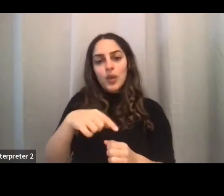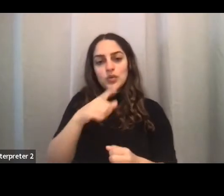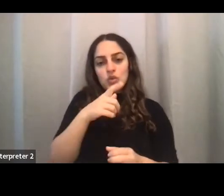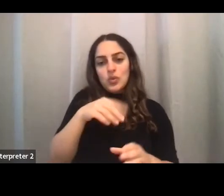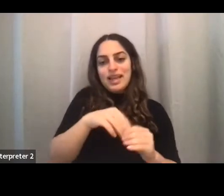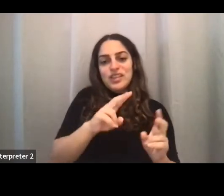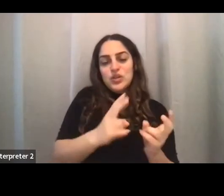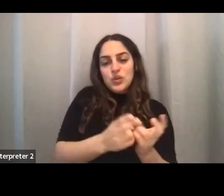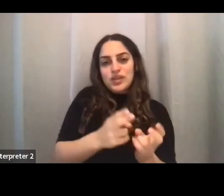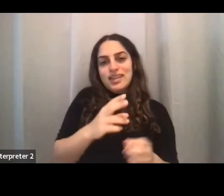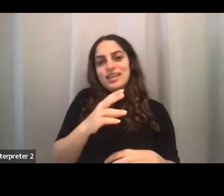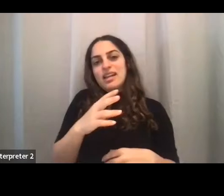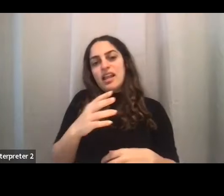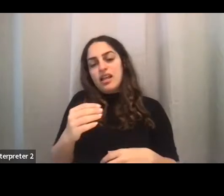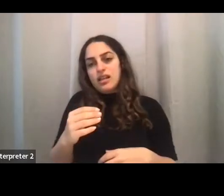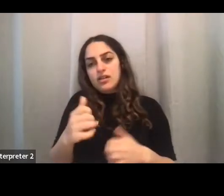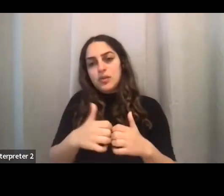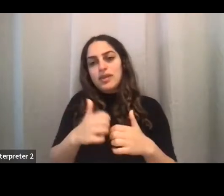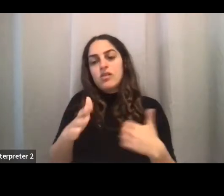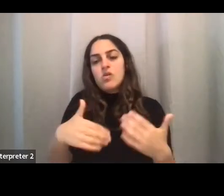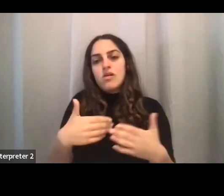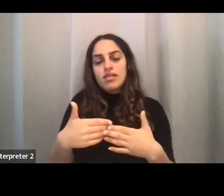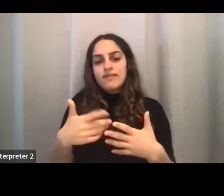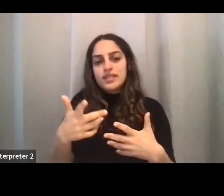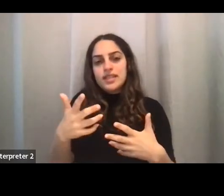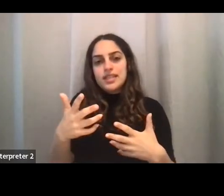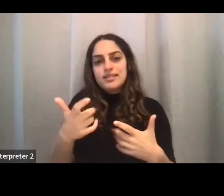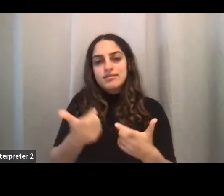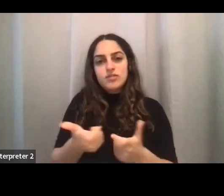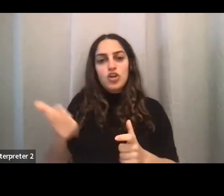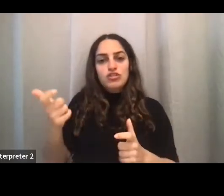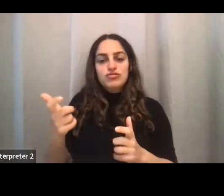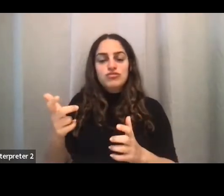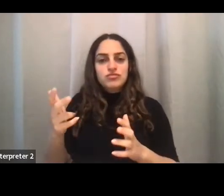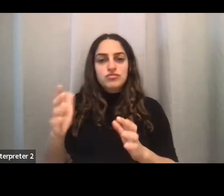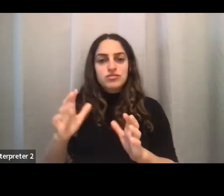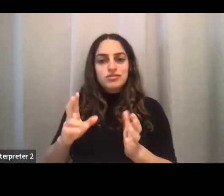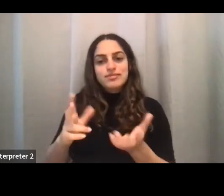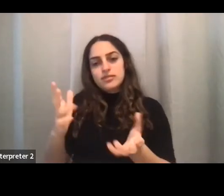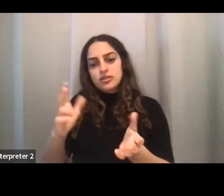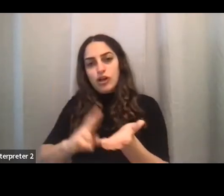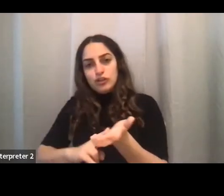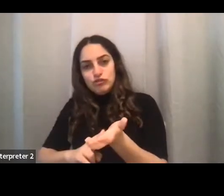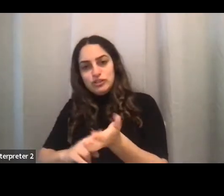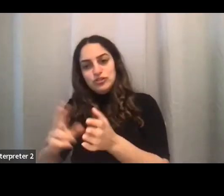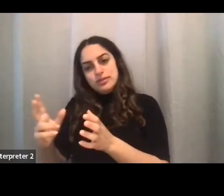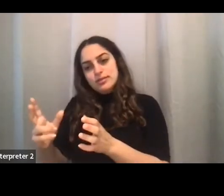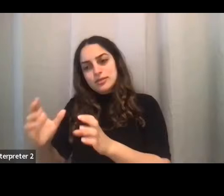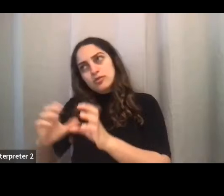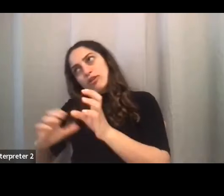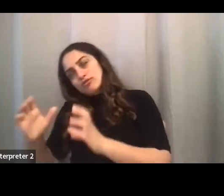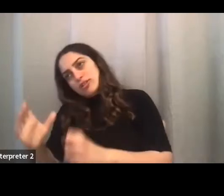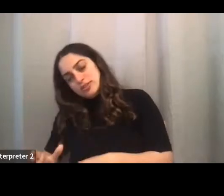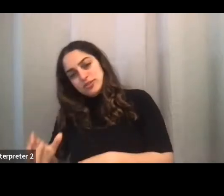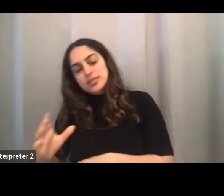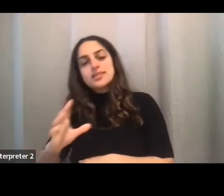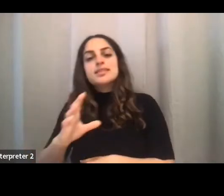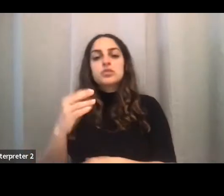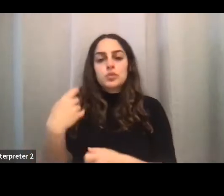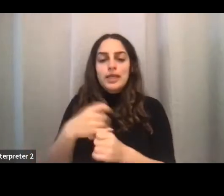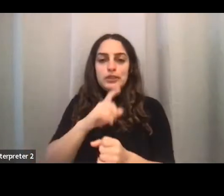side and with all the larger contractors and small contractors to make sure that we can